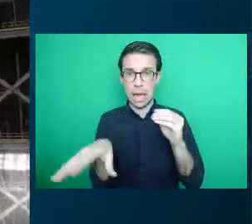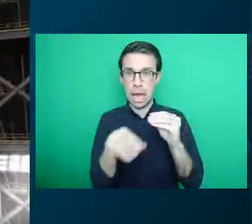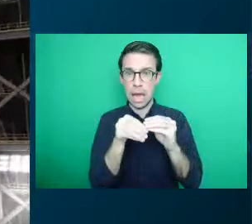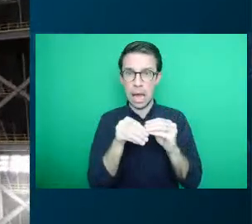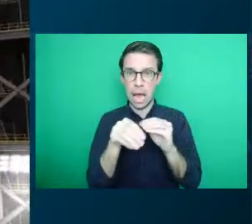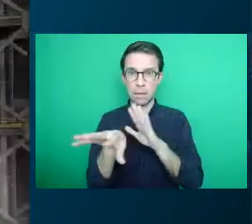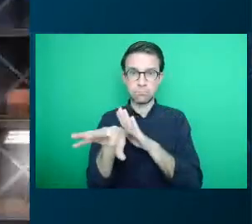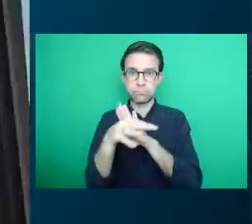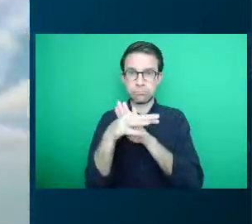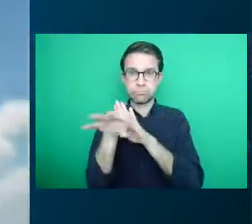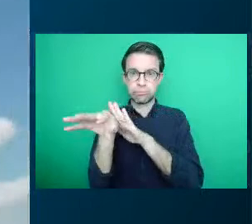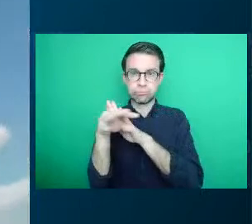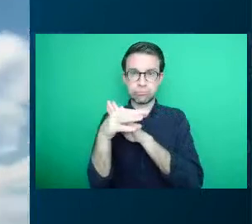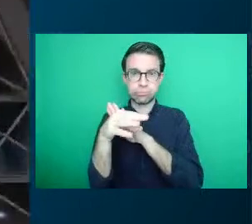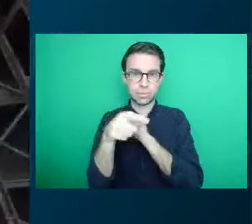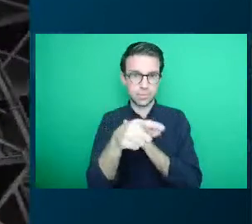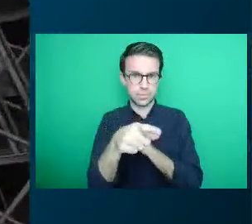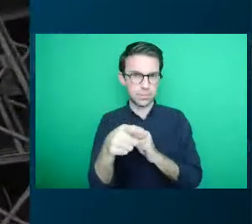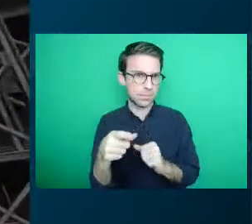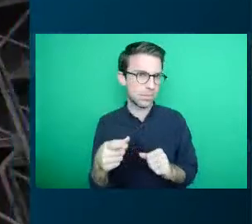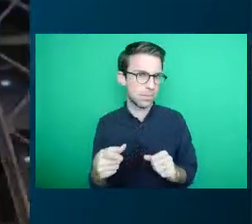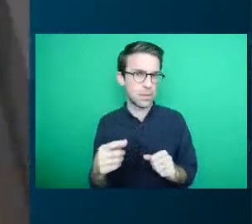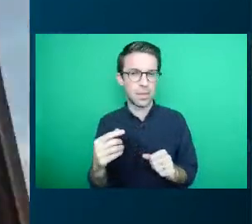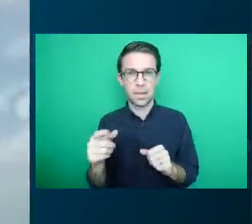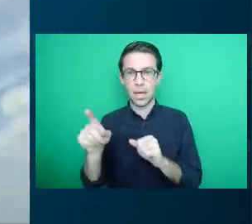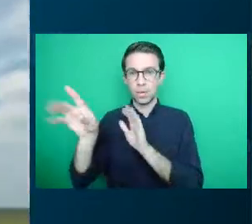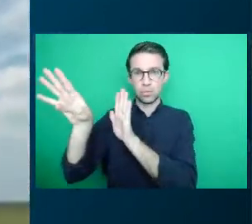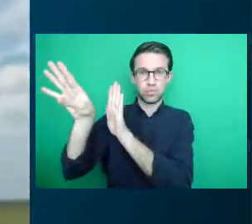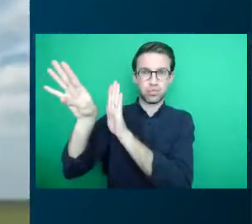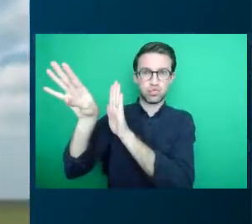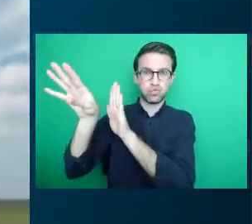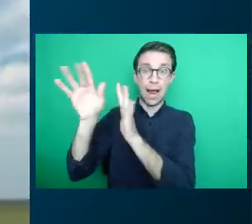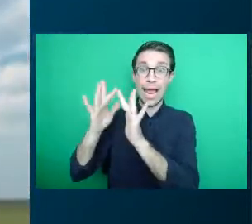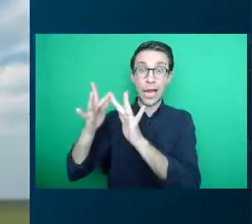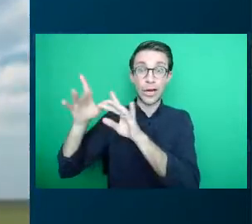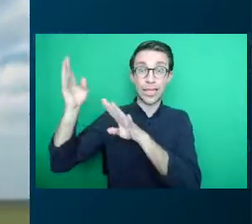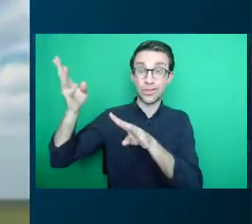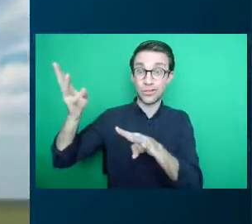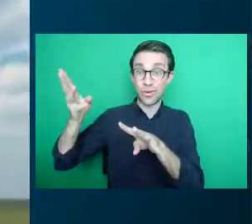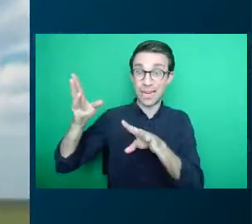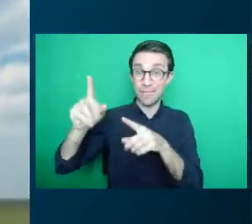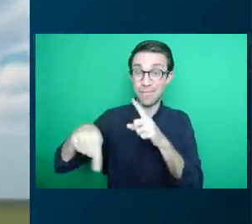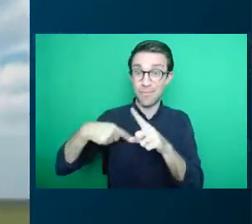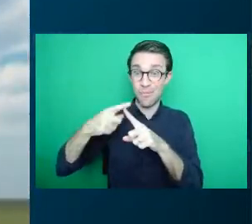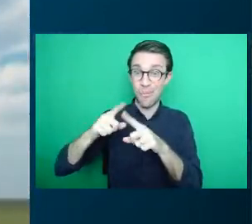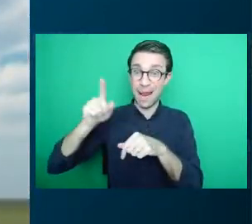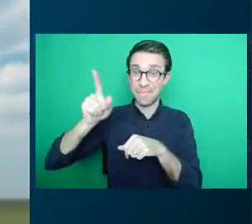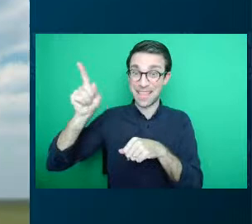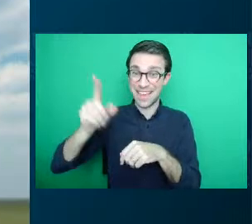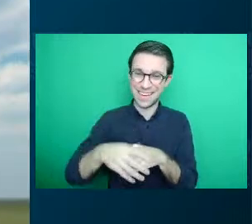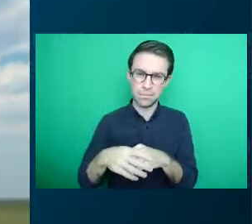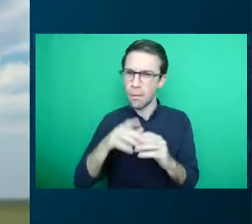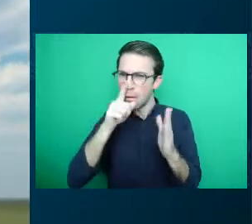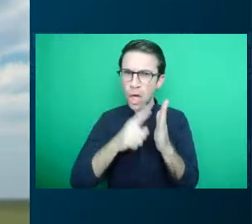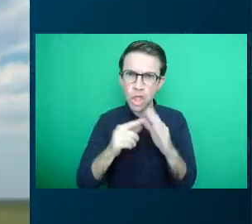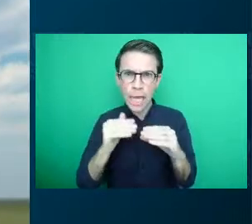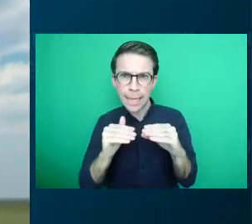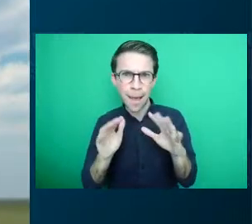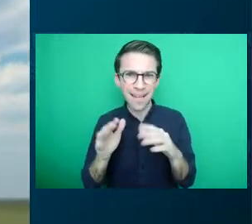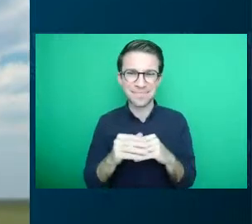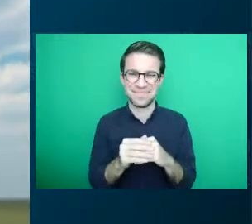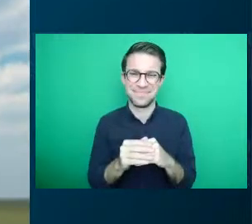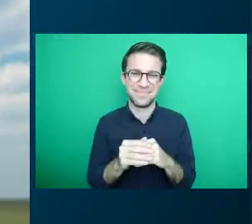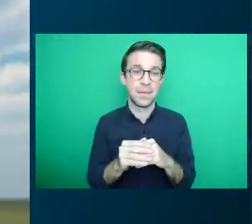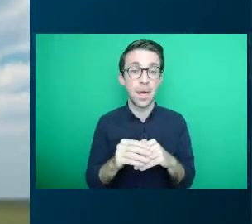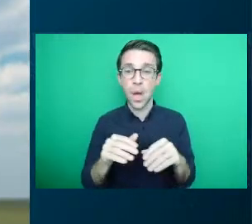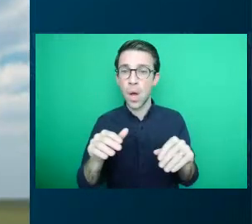on the side if he needed to get his, I guess his internet signal or whatever when he's in space, so he can check his email. There's wings and nose